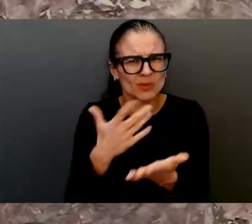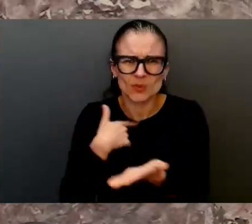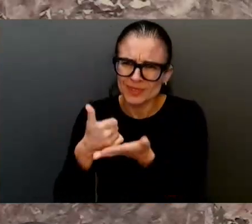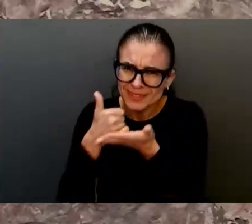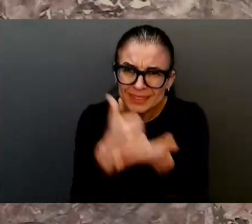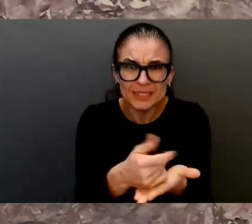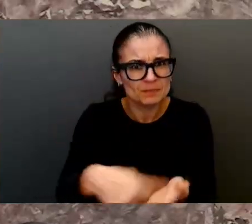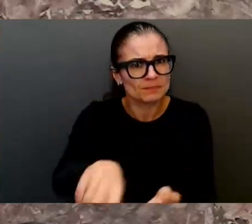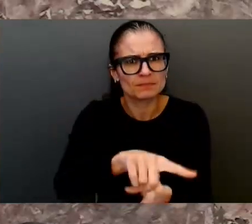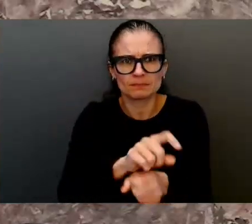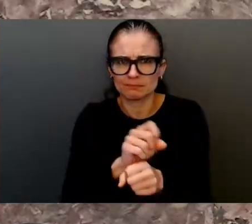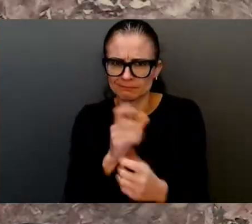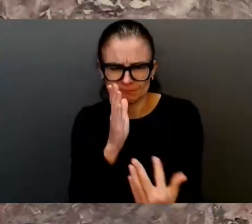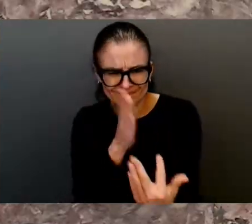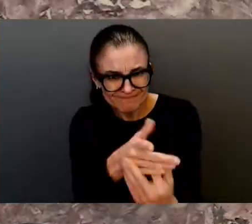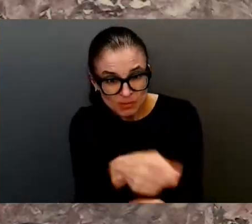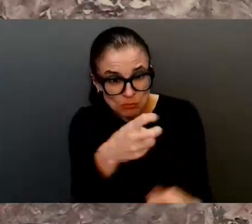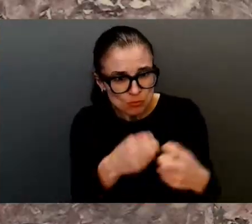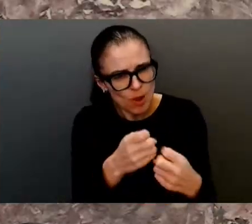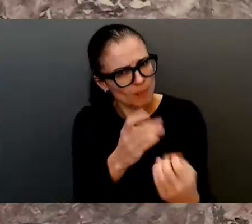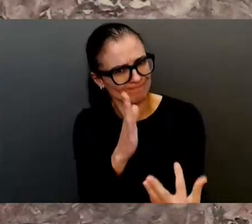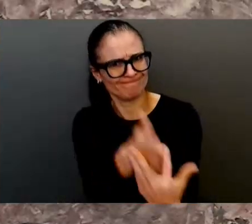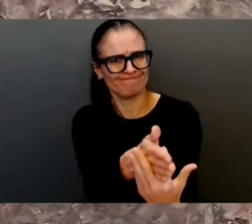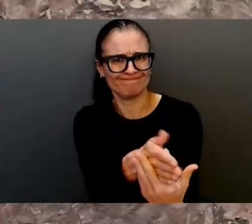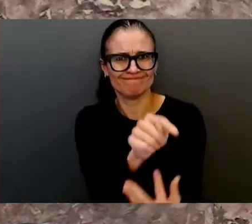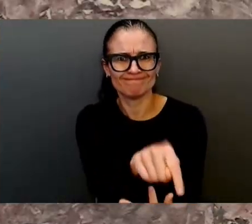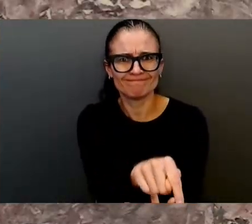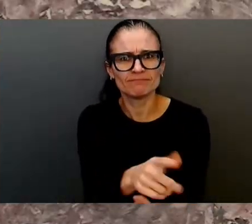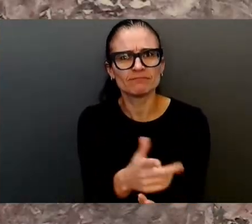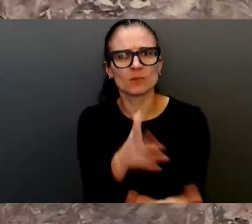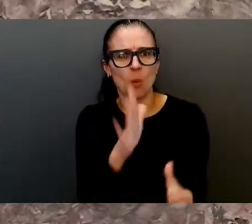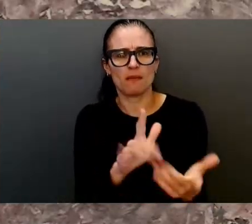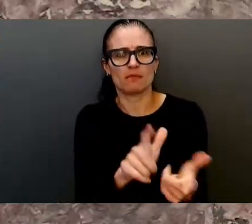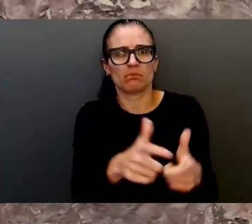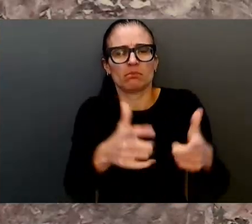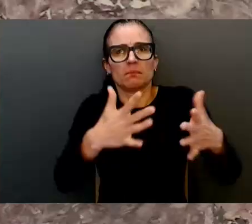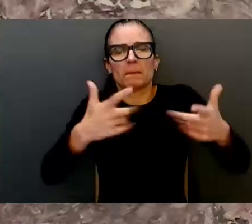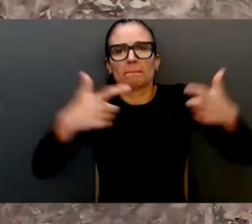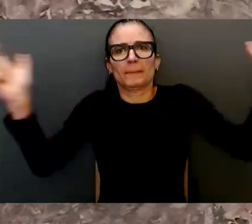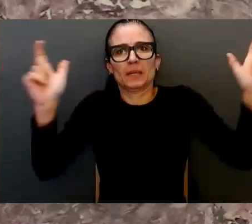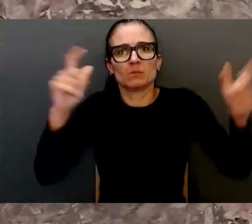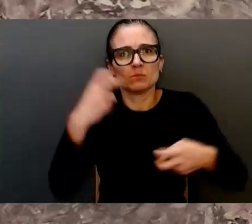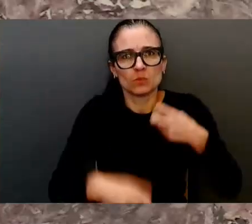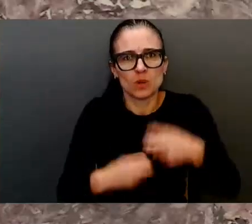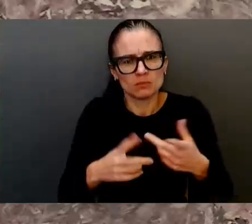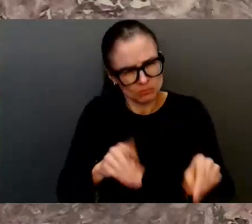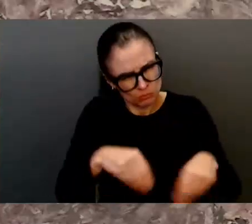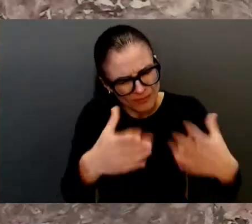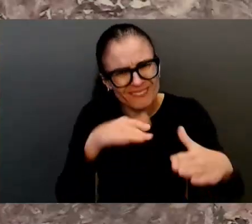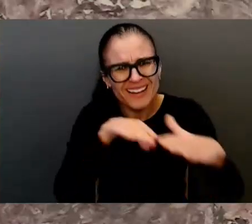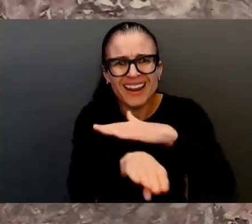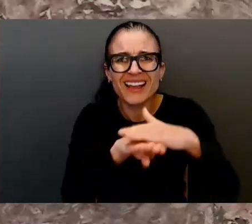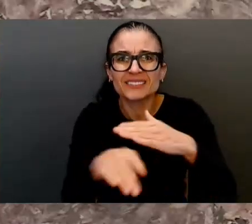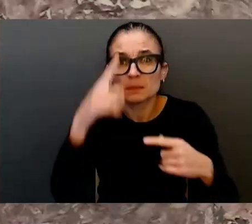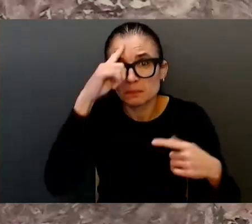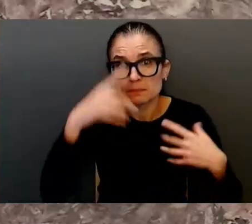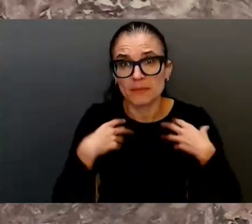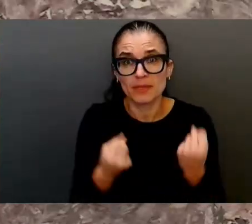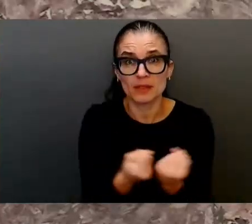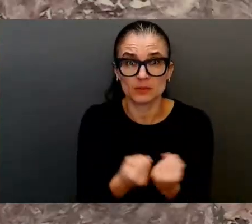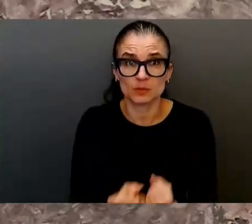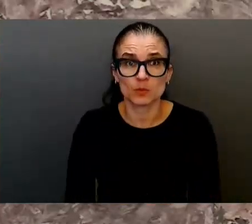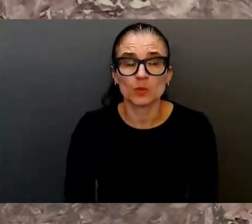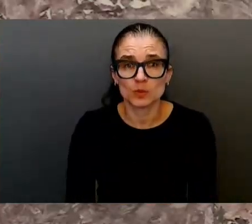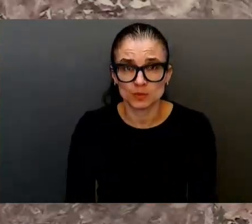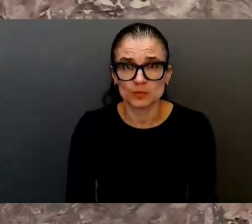ones, from providing the access to mental health supports, to treatment, recovery, and more. Mr. Speaker, that's